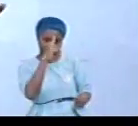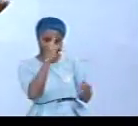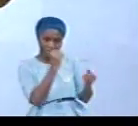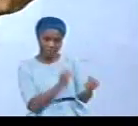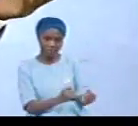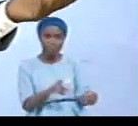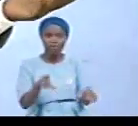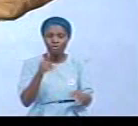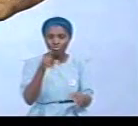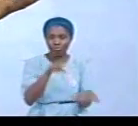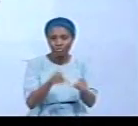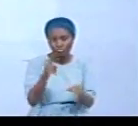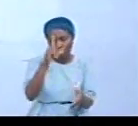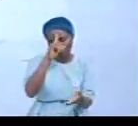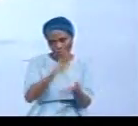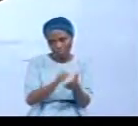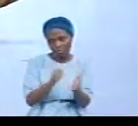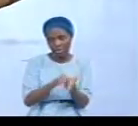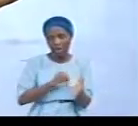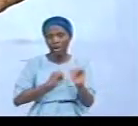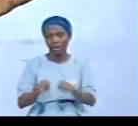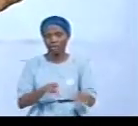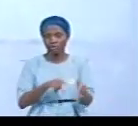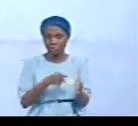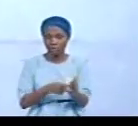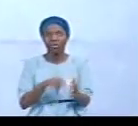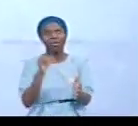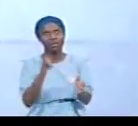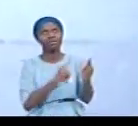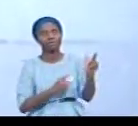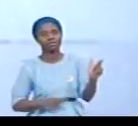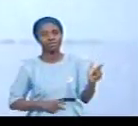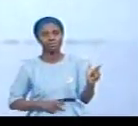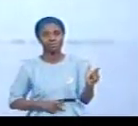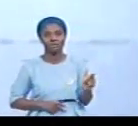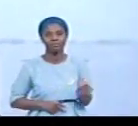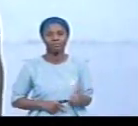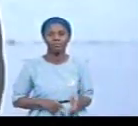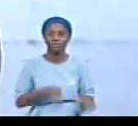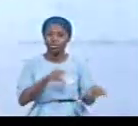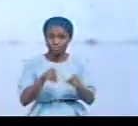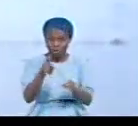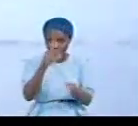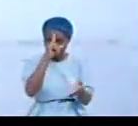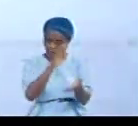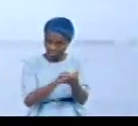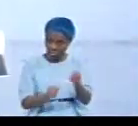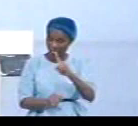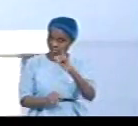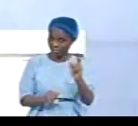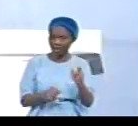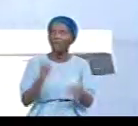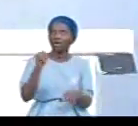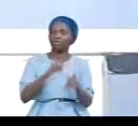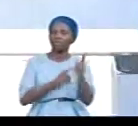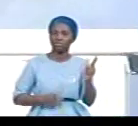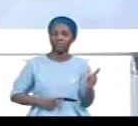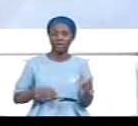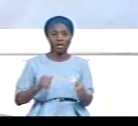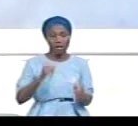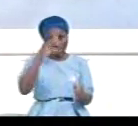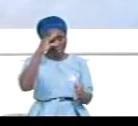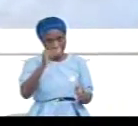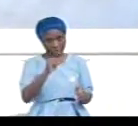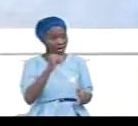Yes, Lord. A man can reply like that. Do you believe? Yes, Lord. A woman can reply like that. Yes, Lord.